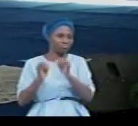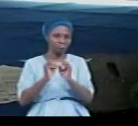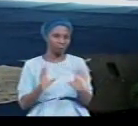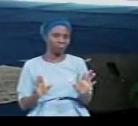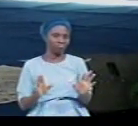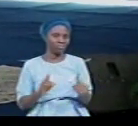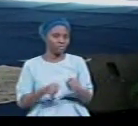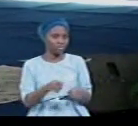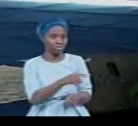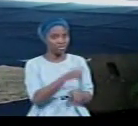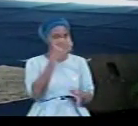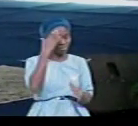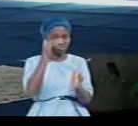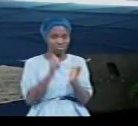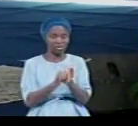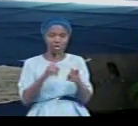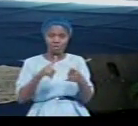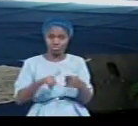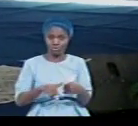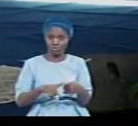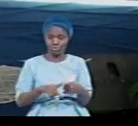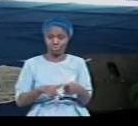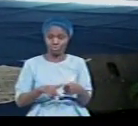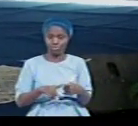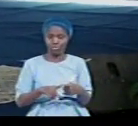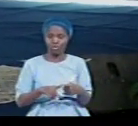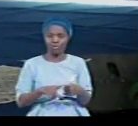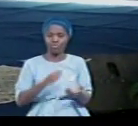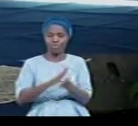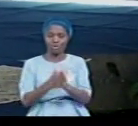make up for your weakness and to make